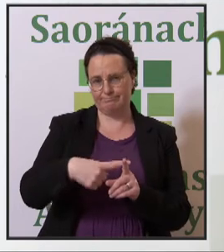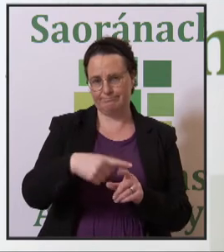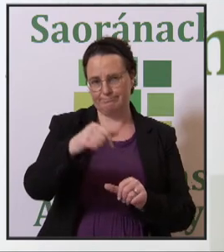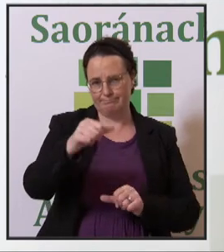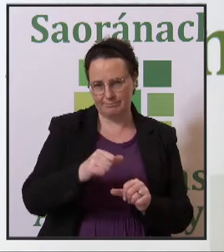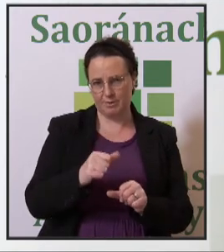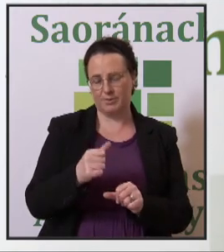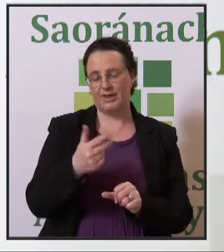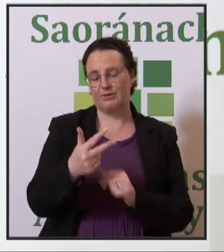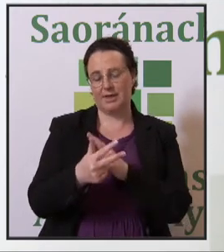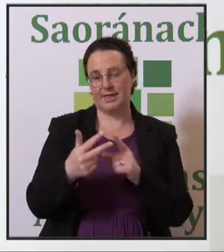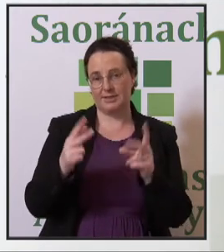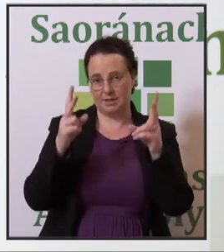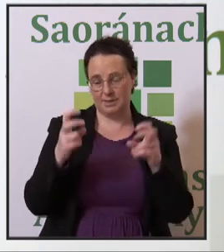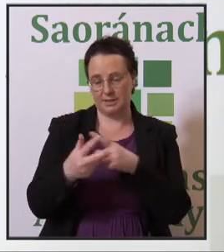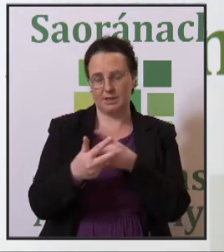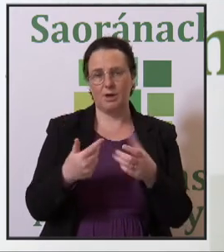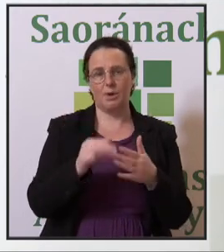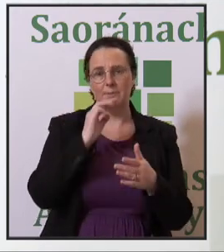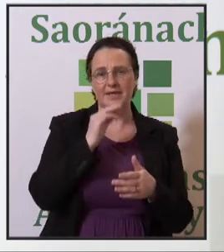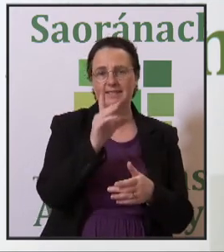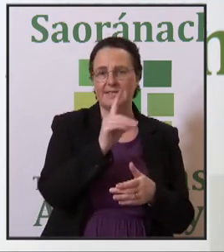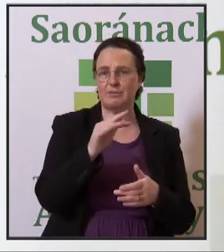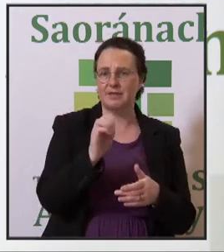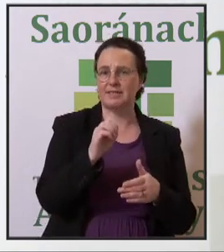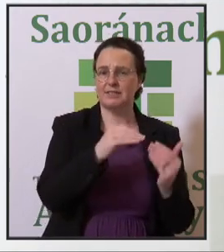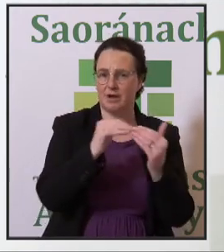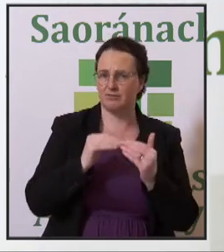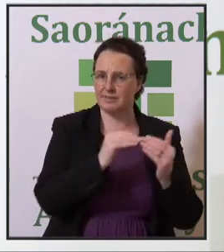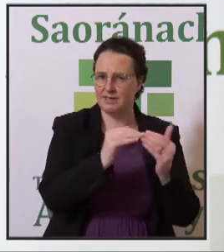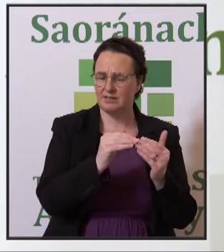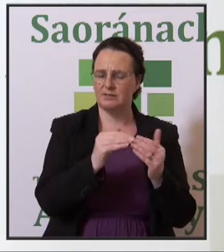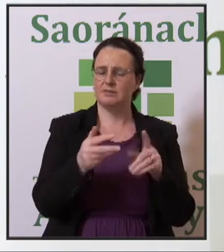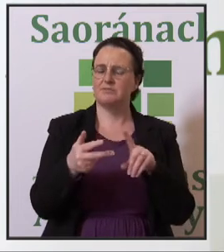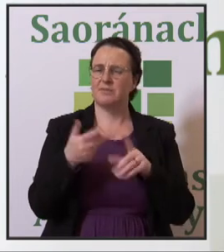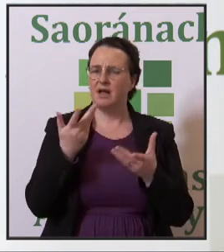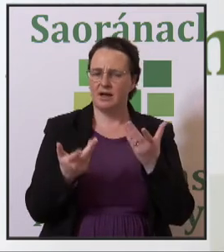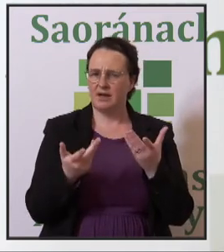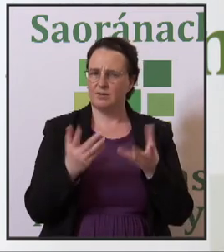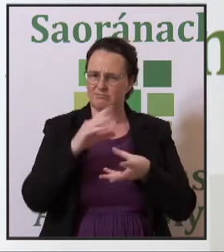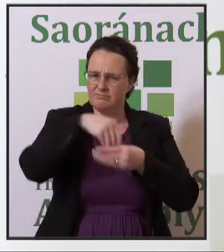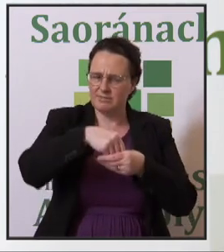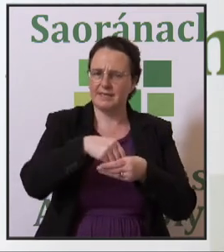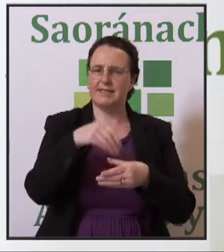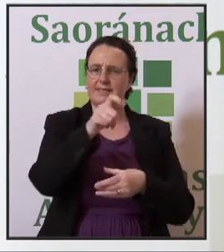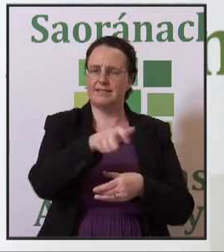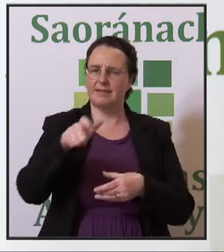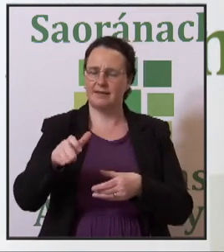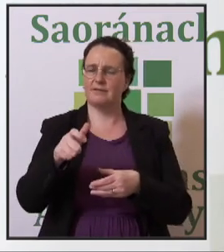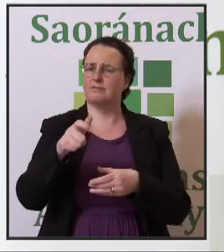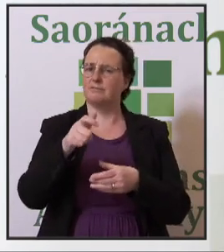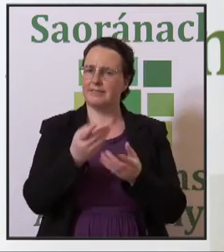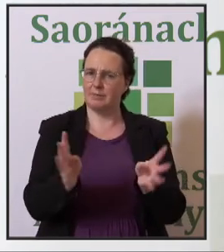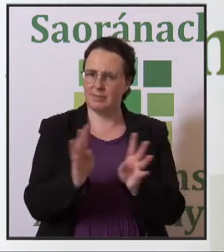three issues, namely what deliberative democracy is, how it is practiced in citizens' assemblies, and why